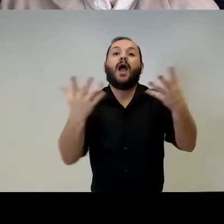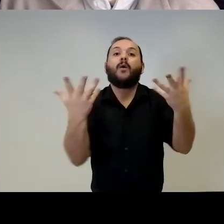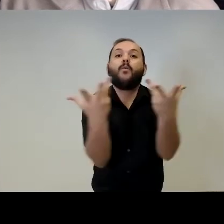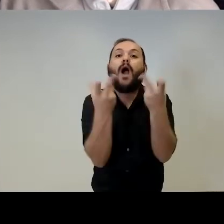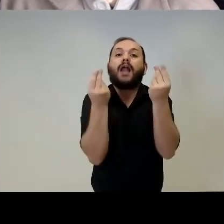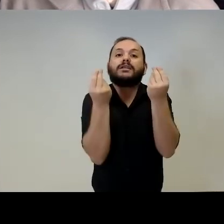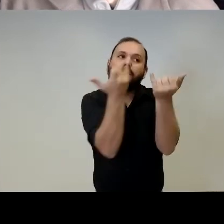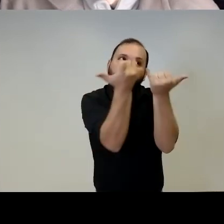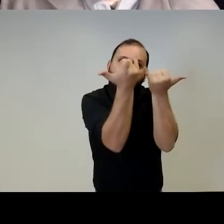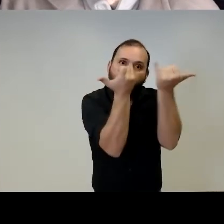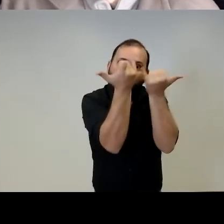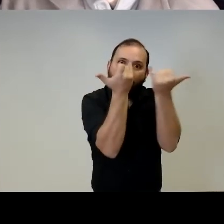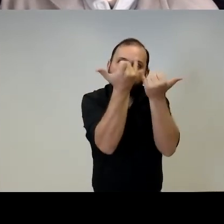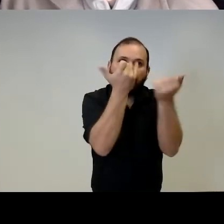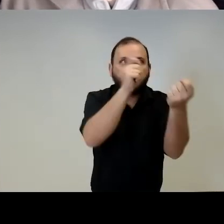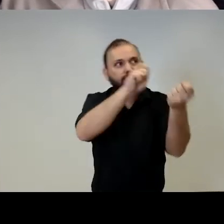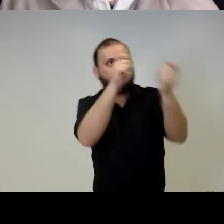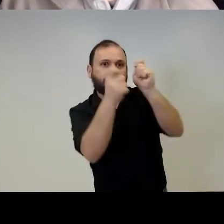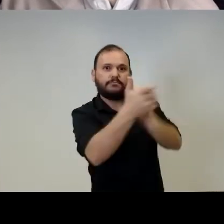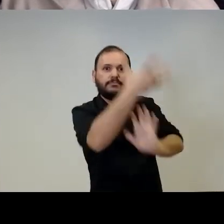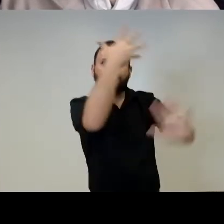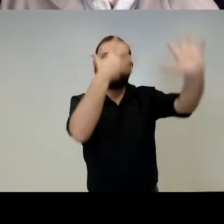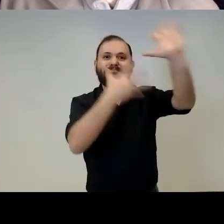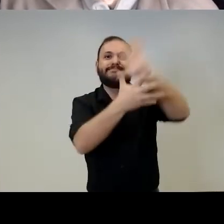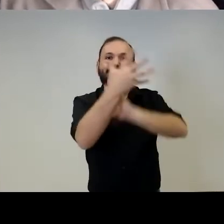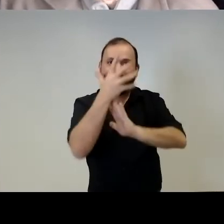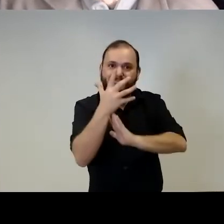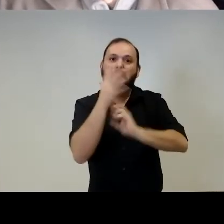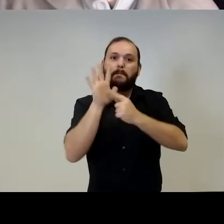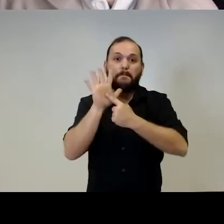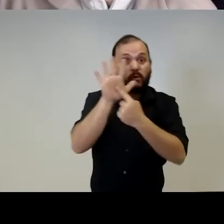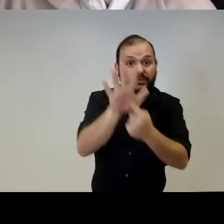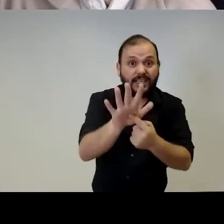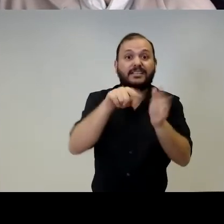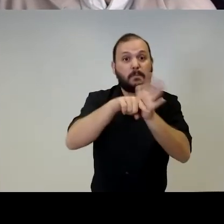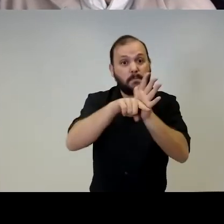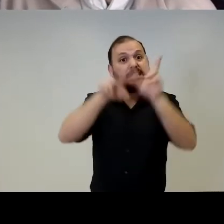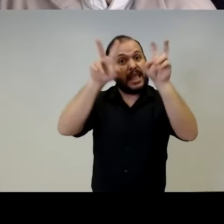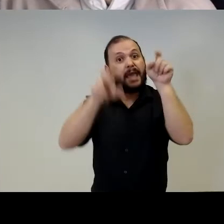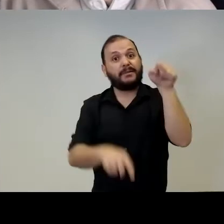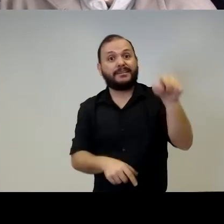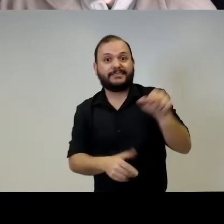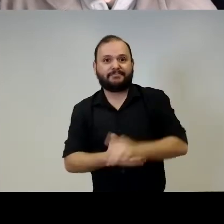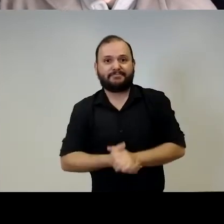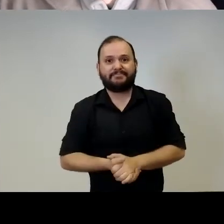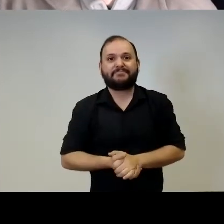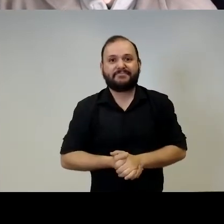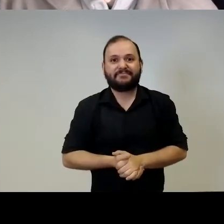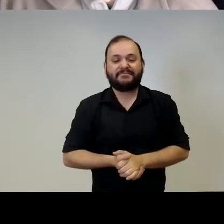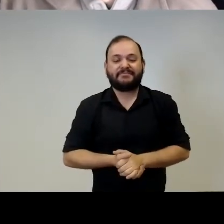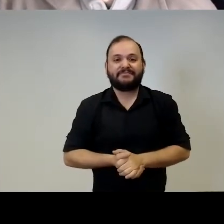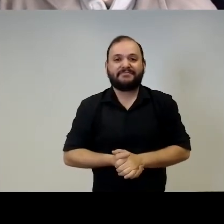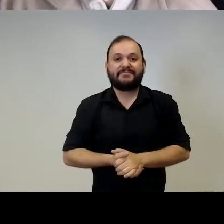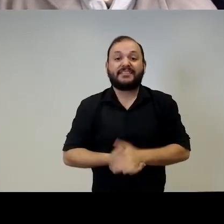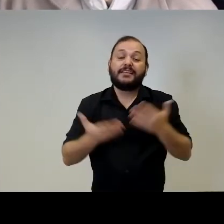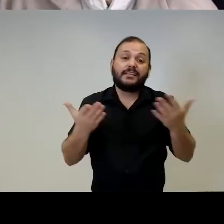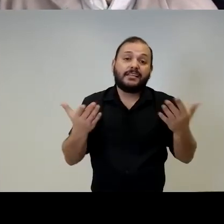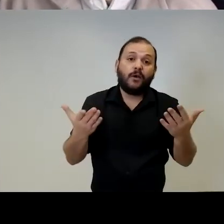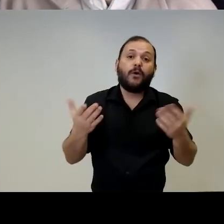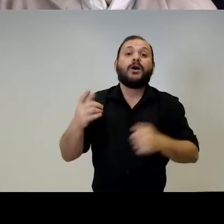Actually, we know that there is some loss even in direct communication without interpreting. And by the